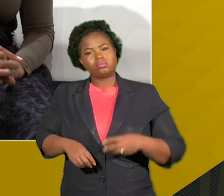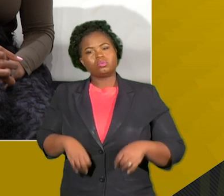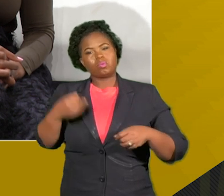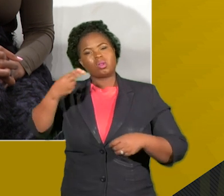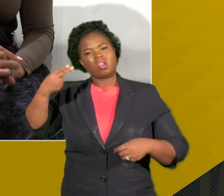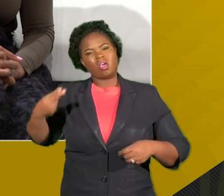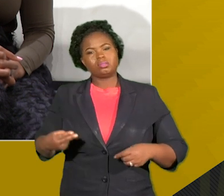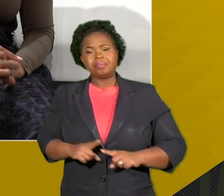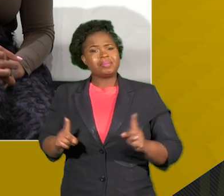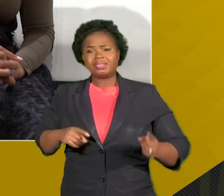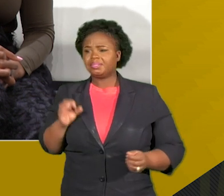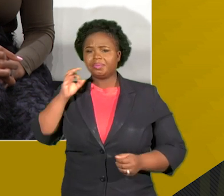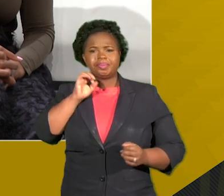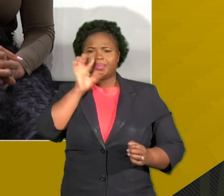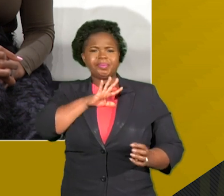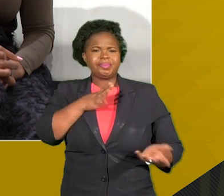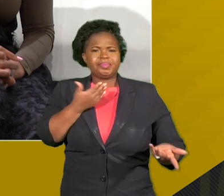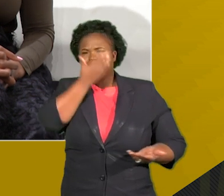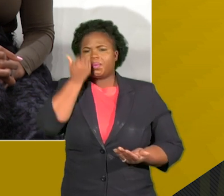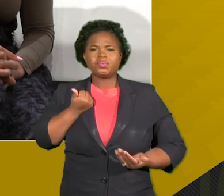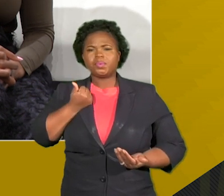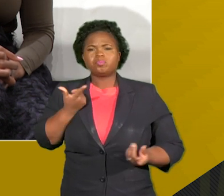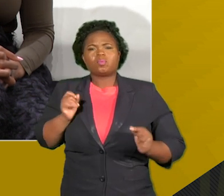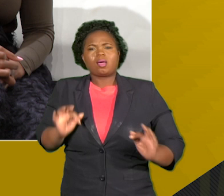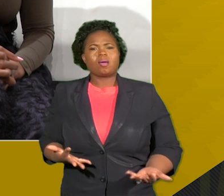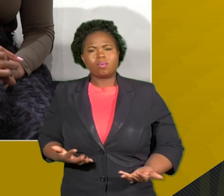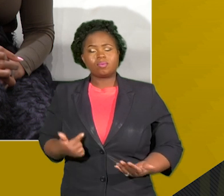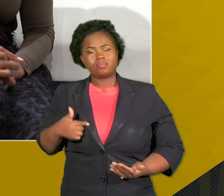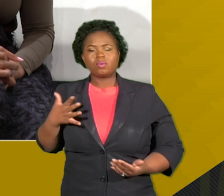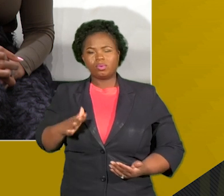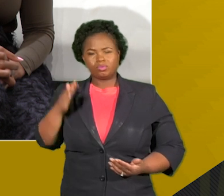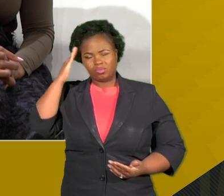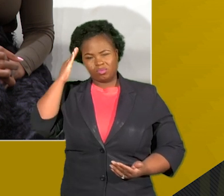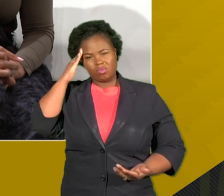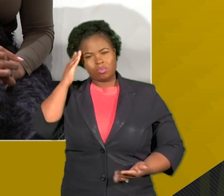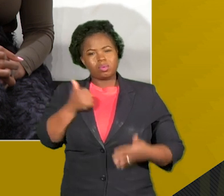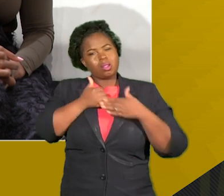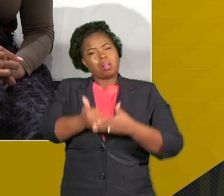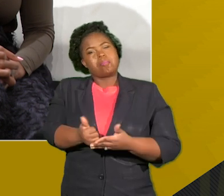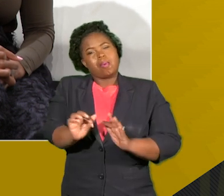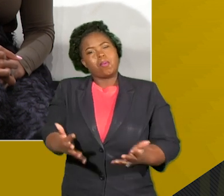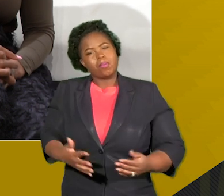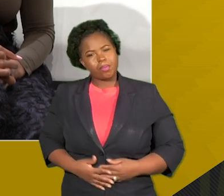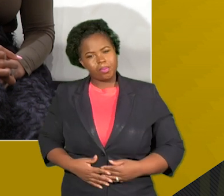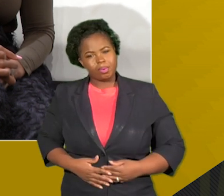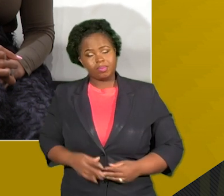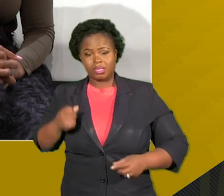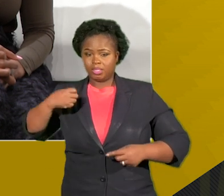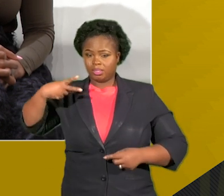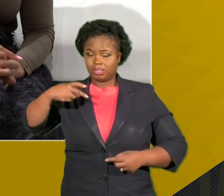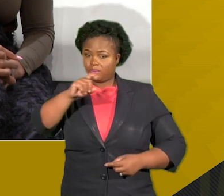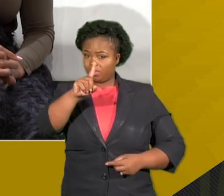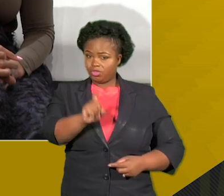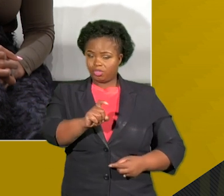art. But we don't have the expertise. So I wanted to know, how can we get help to do that? Okay, and the second question.